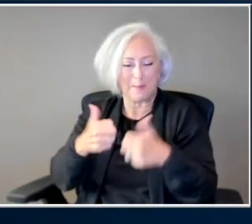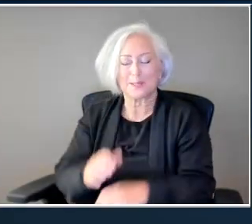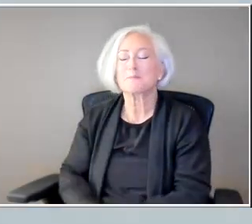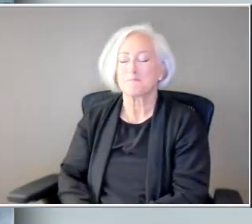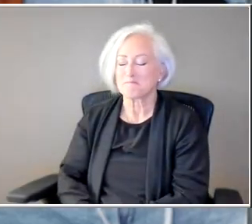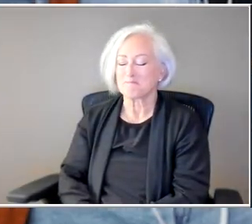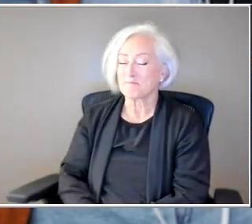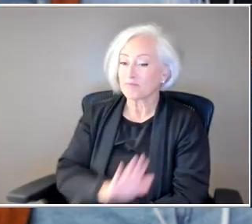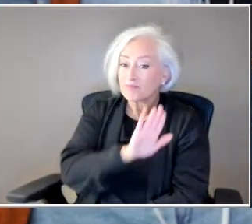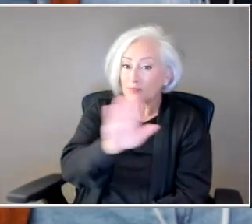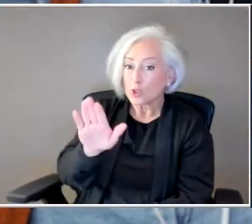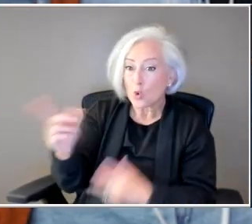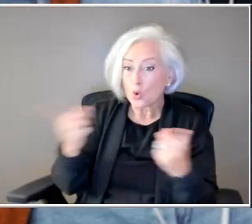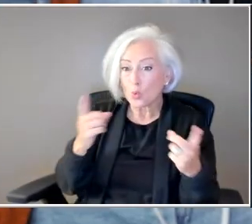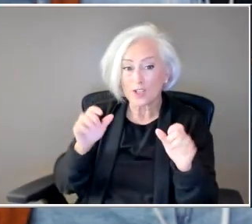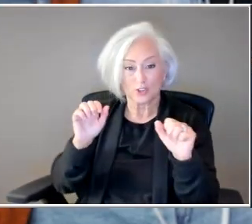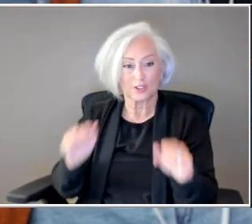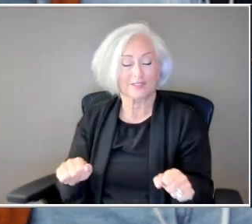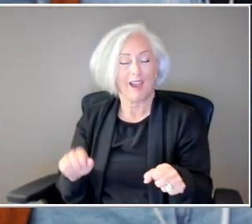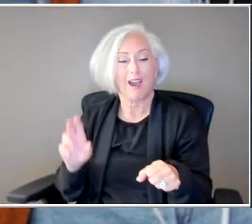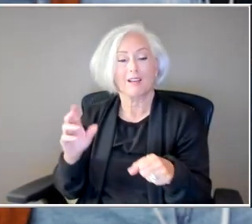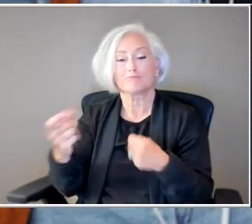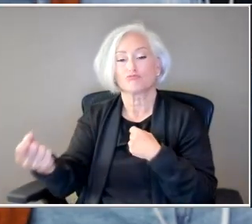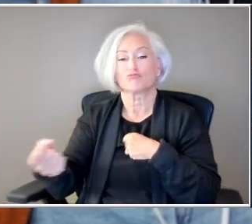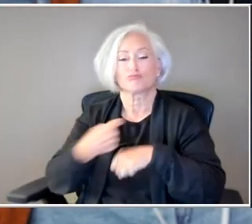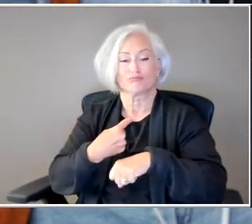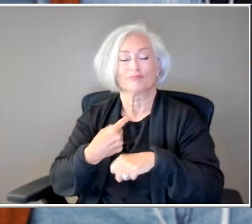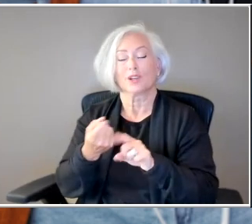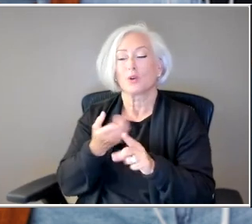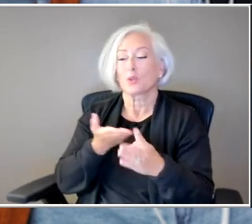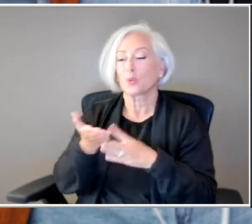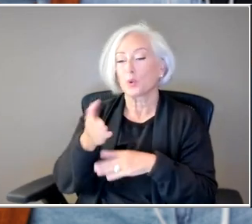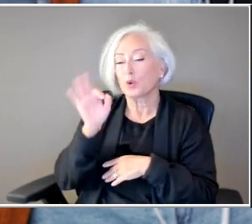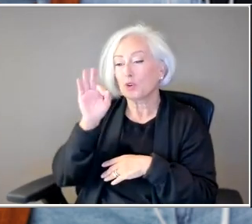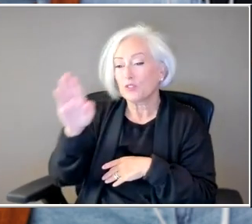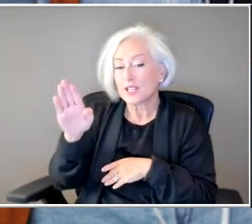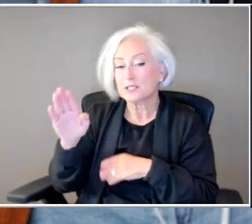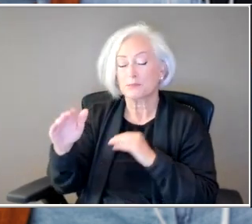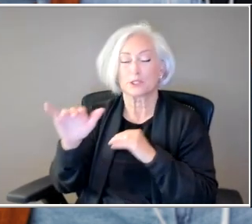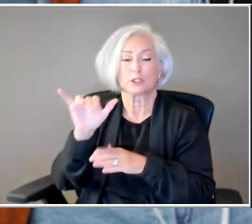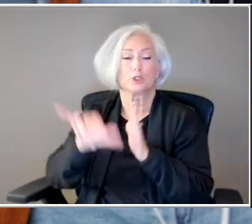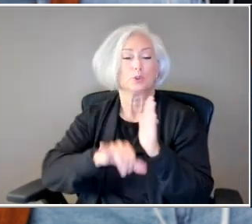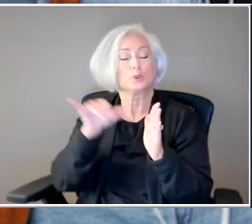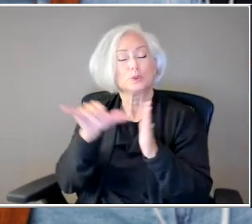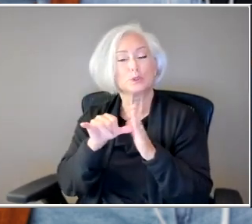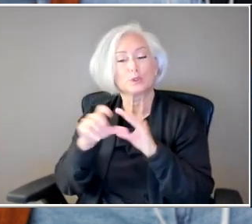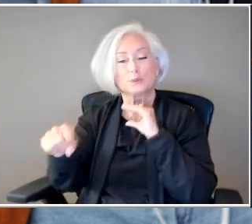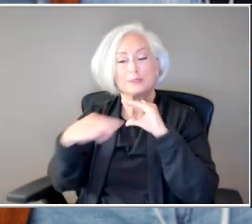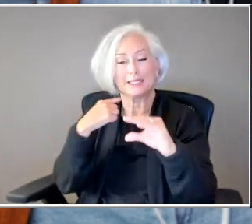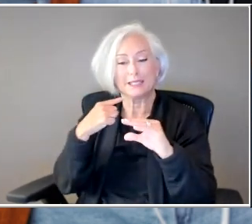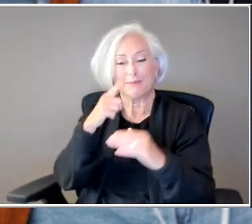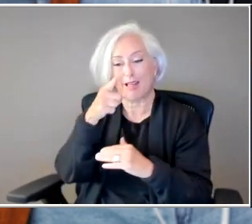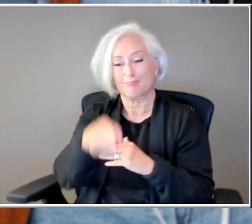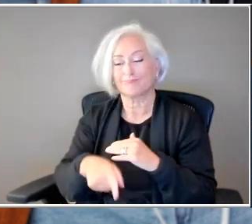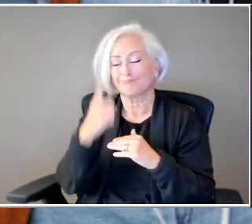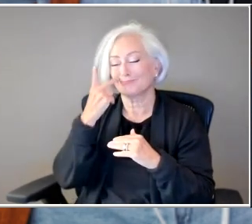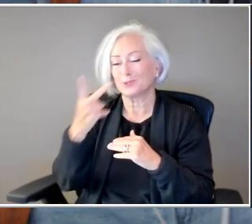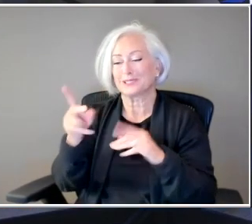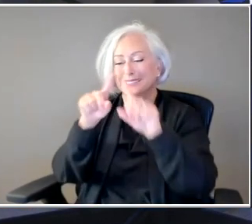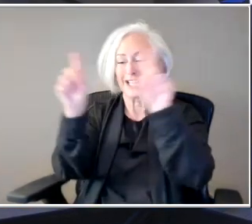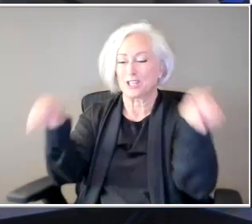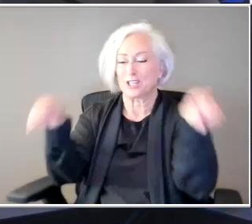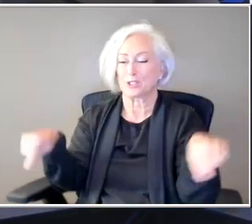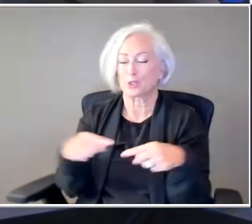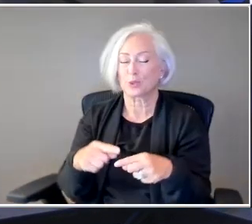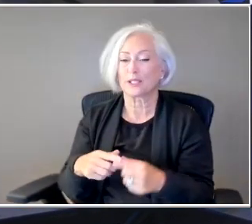questions. You can use the chat on YouTube or Facebook. You can email the Medical News Network. The information is there on your screen. So Cynthia, have you run into